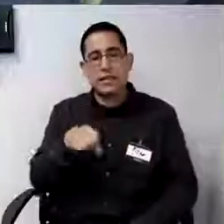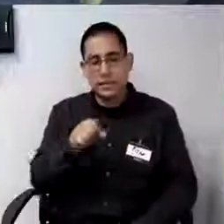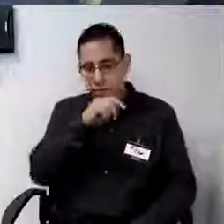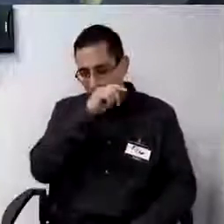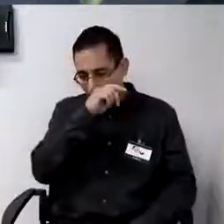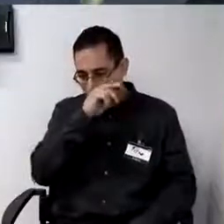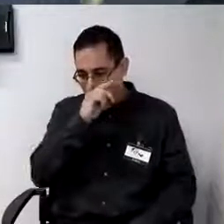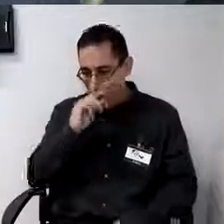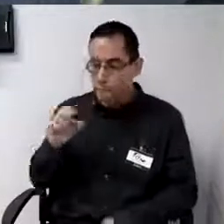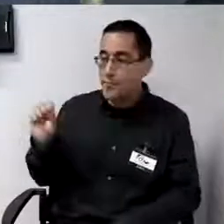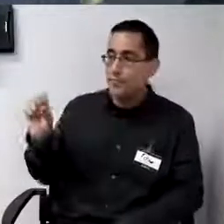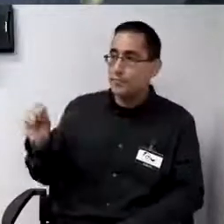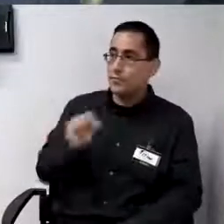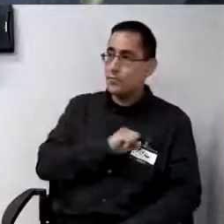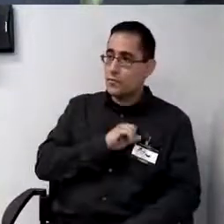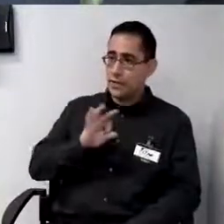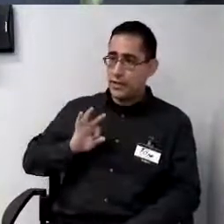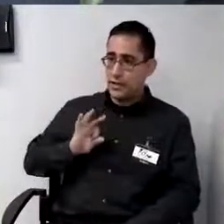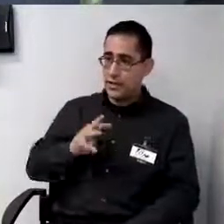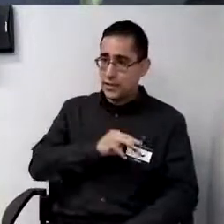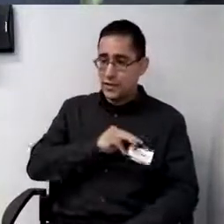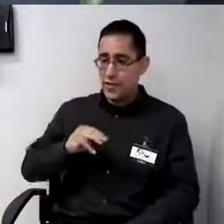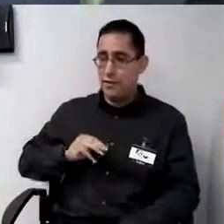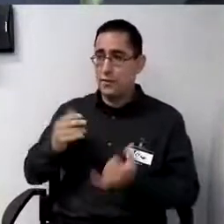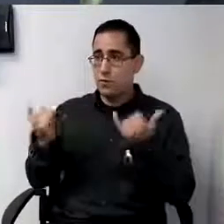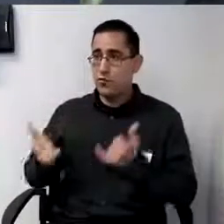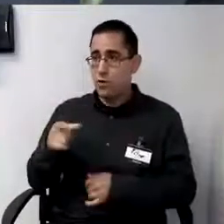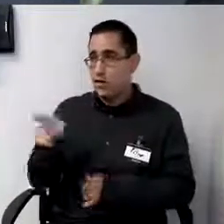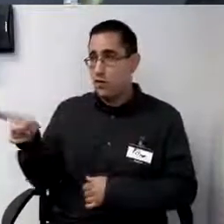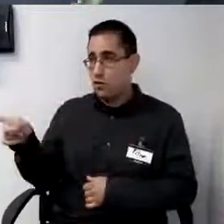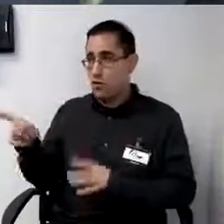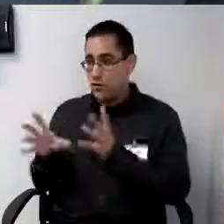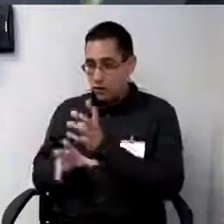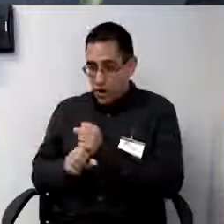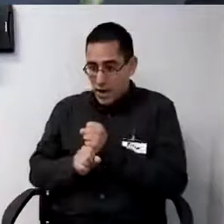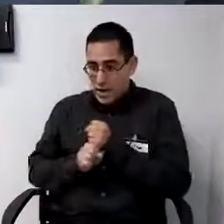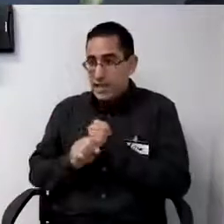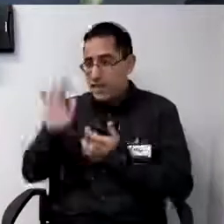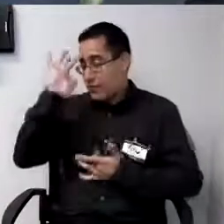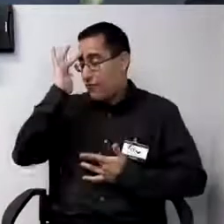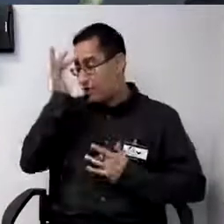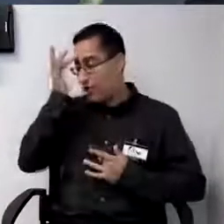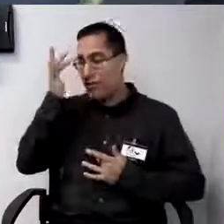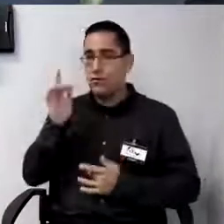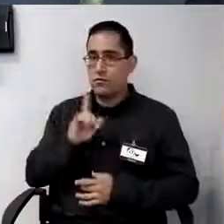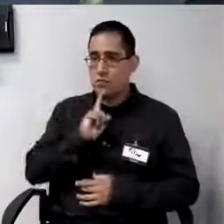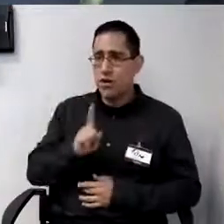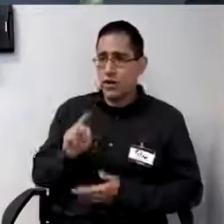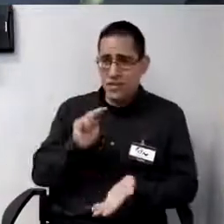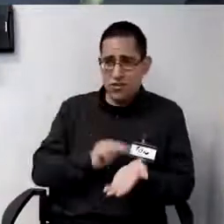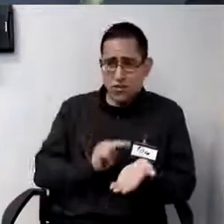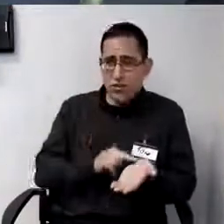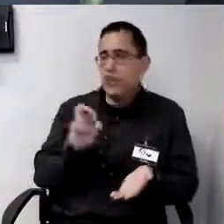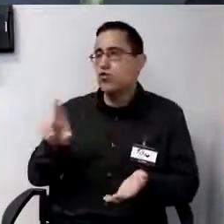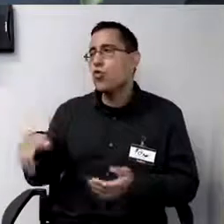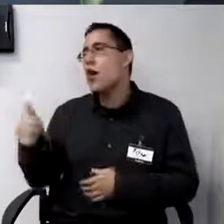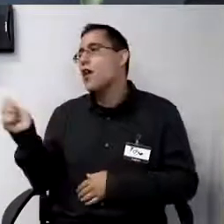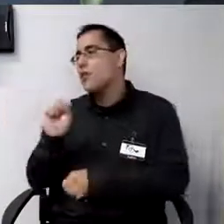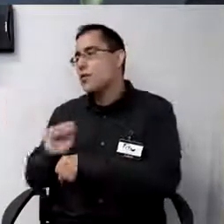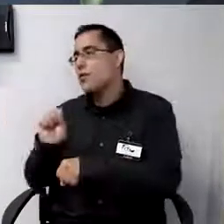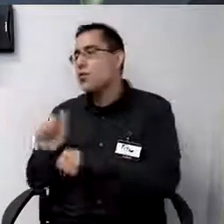So are the staff members who are contracting the virus, are those nurses or are those your other